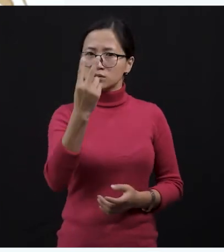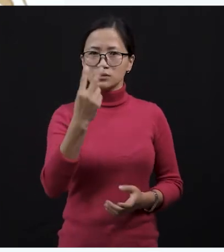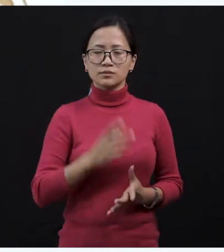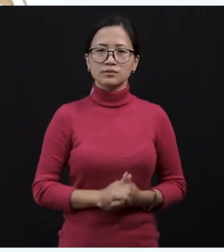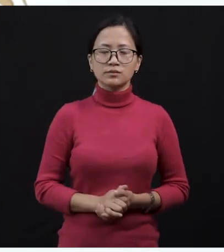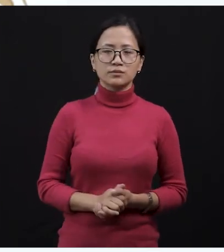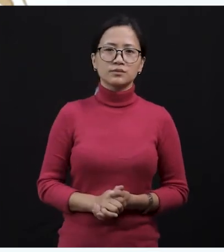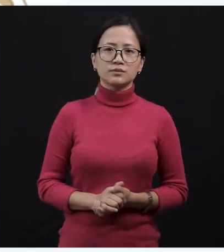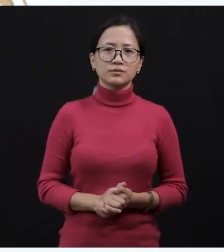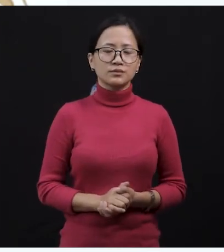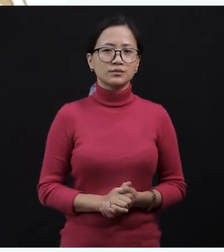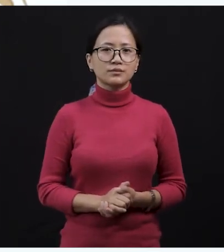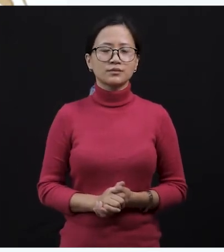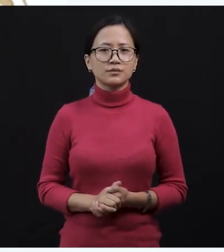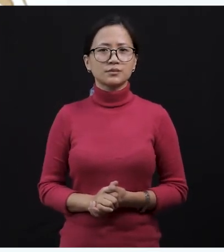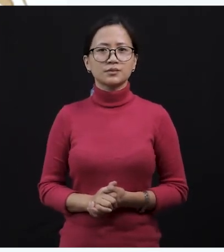that?